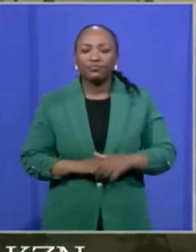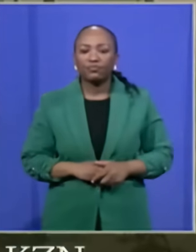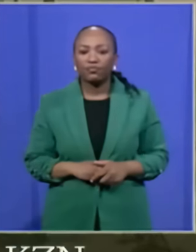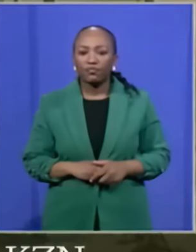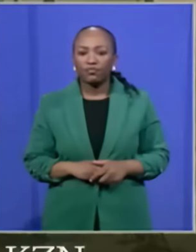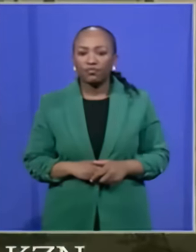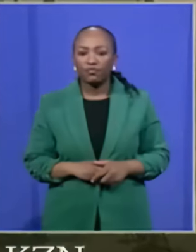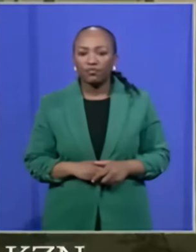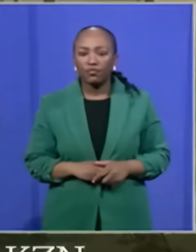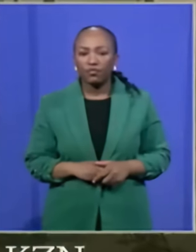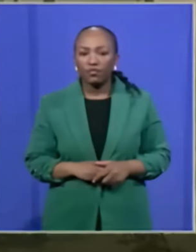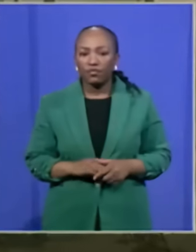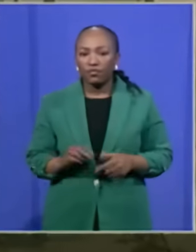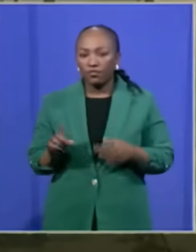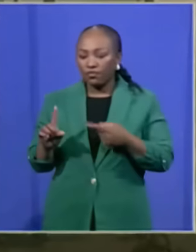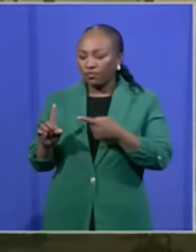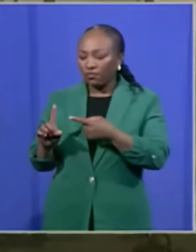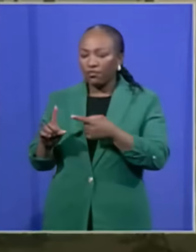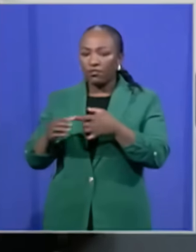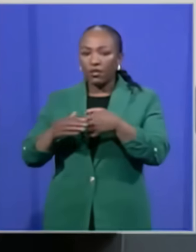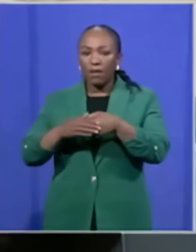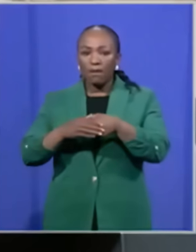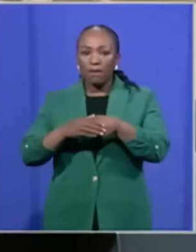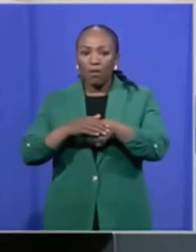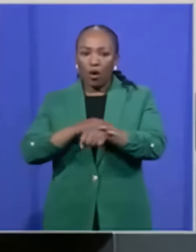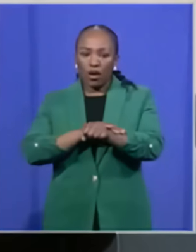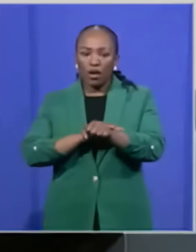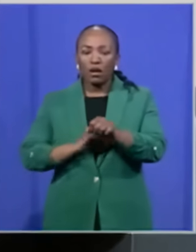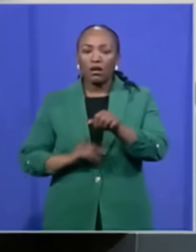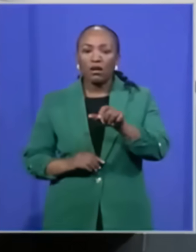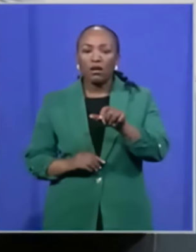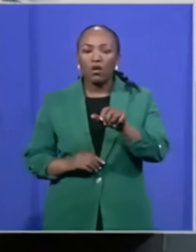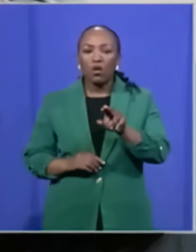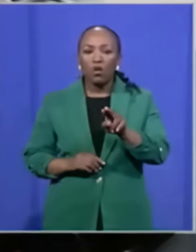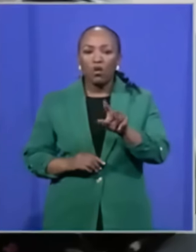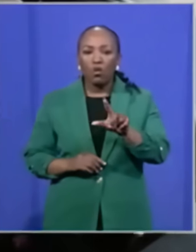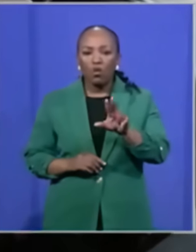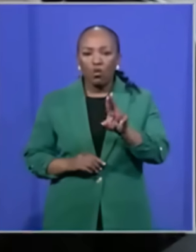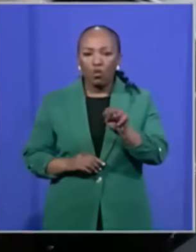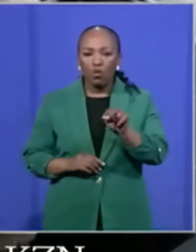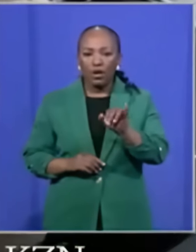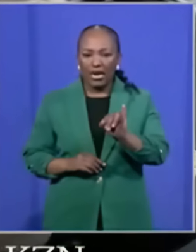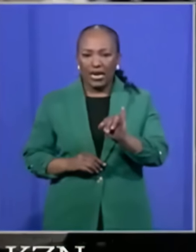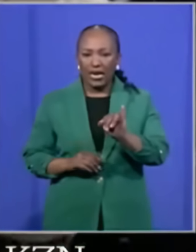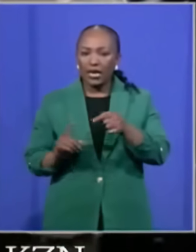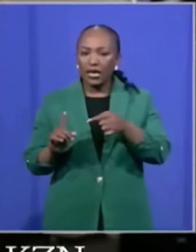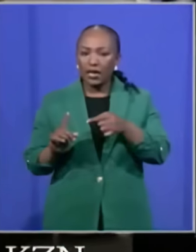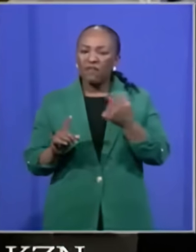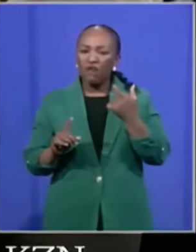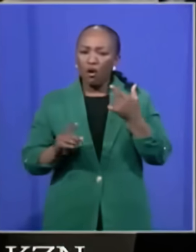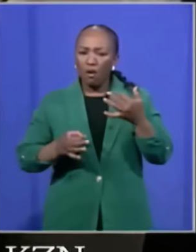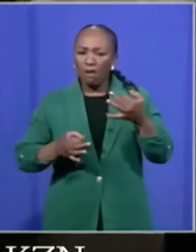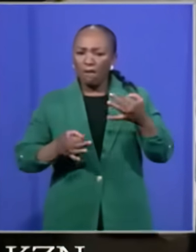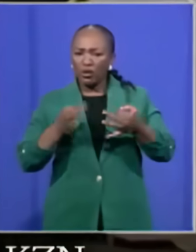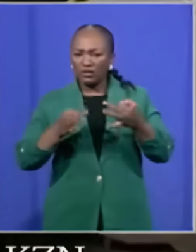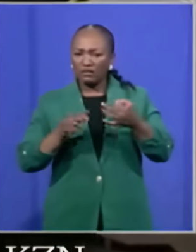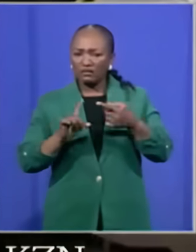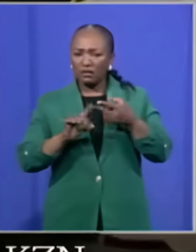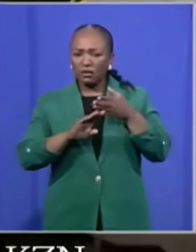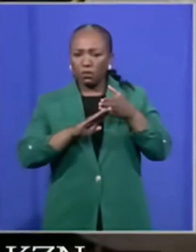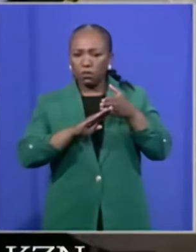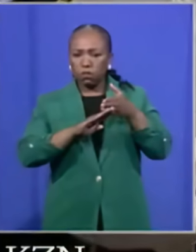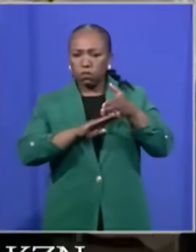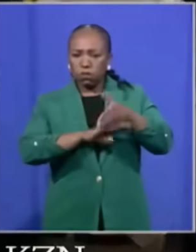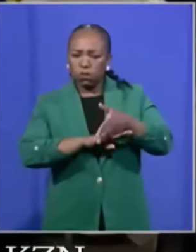Mangosuthu Buthelezi ya tswaletsweng Ulundi e ne le e mong wa boradipolotiki ba hlwahlwa naheng ena. O ile a ikamahanya le dipolotiki a le